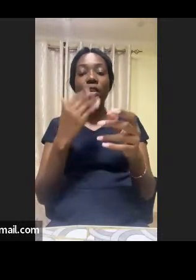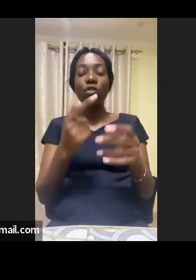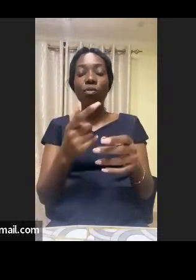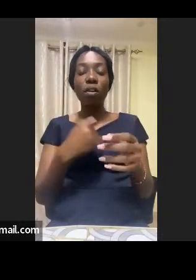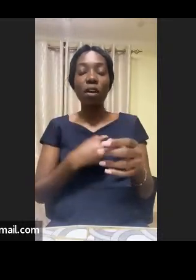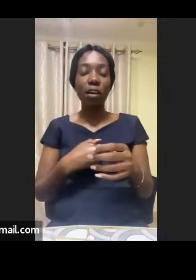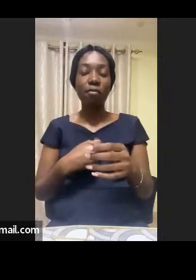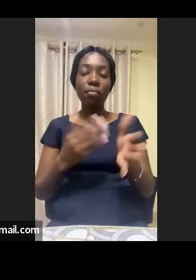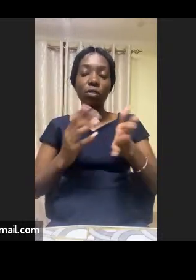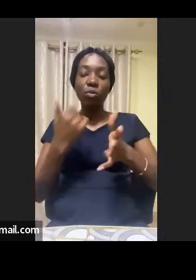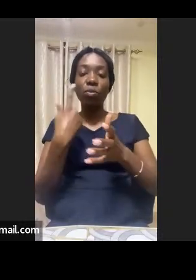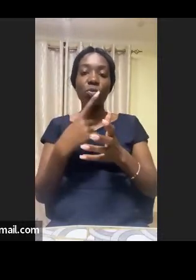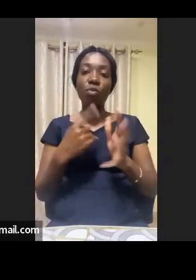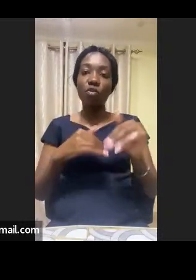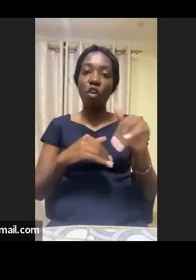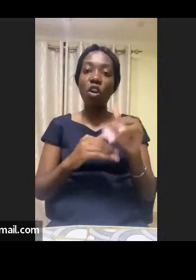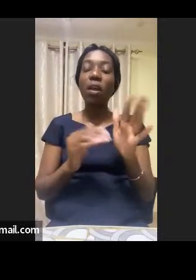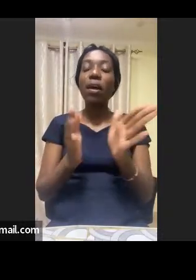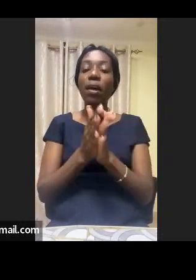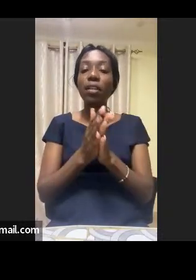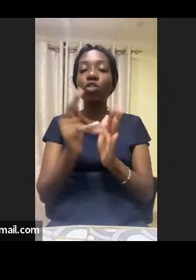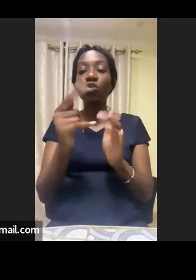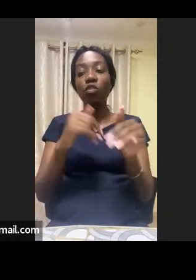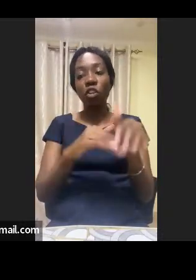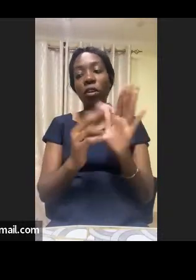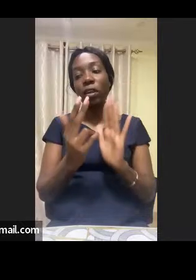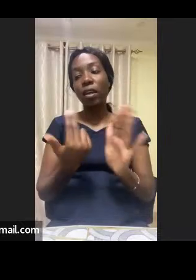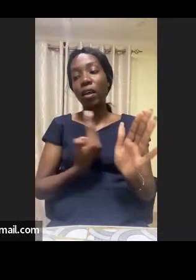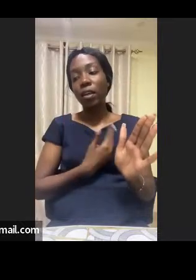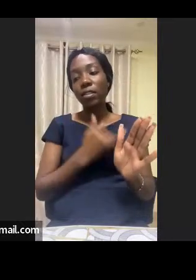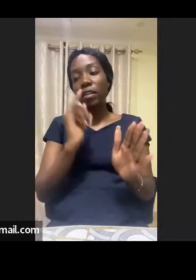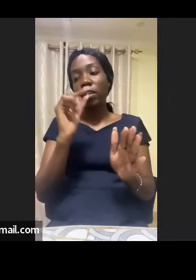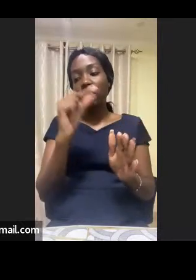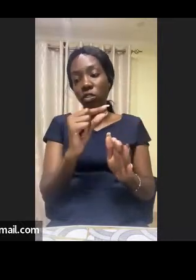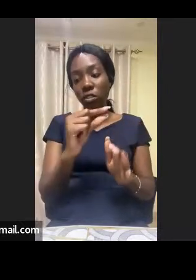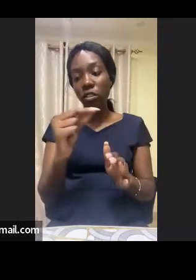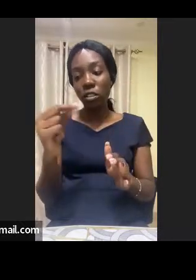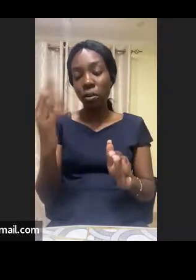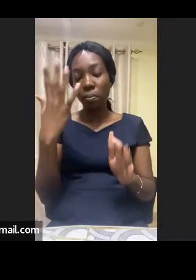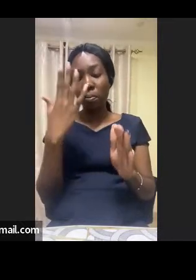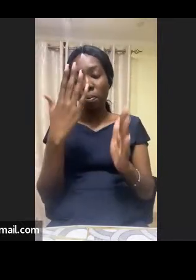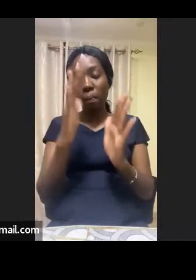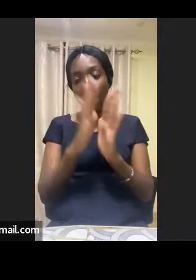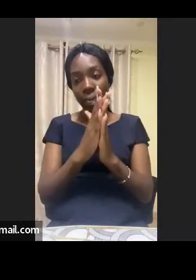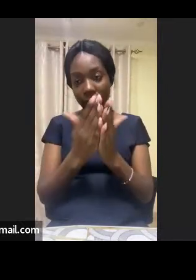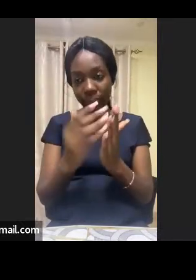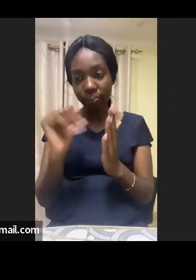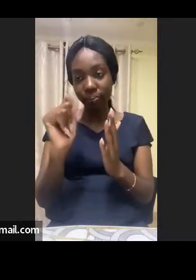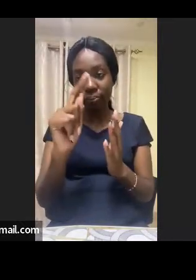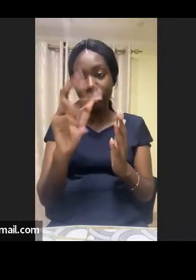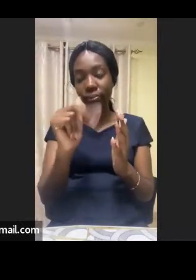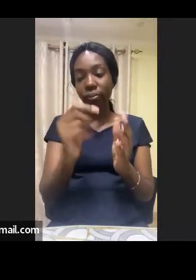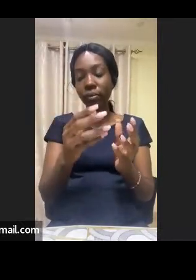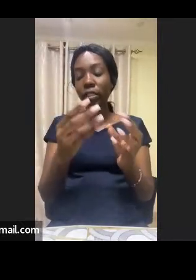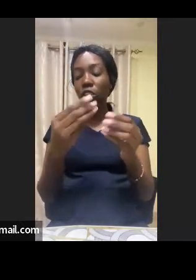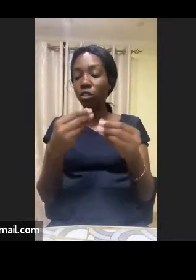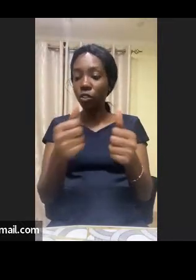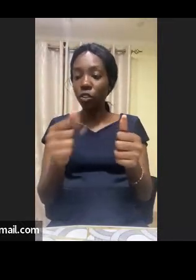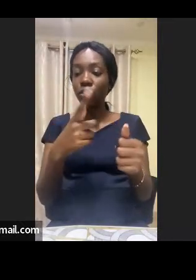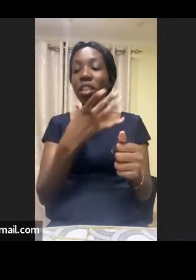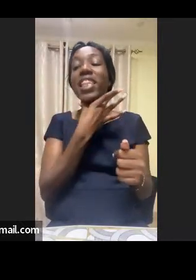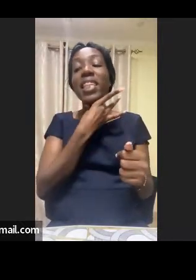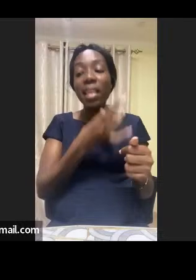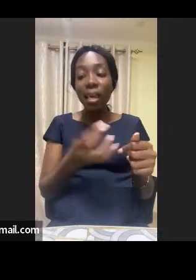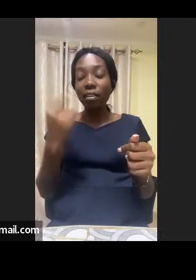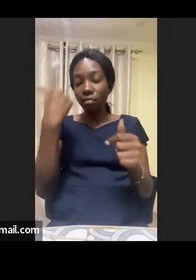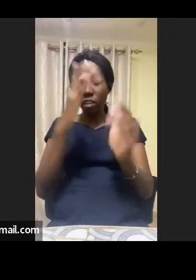to hear. And of course, please follow us on Instagram. Our page is Atara Solutions. Like our Facebook page,